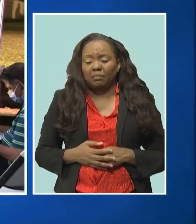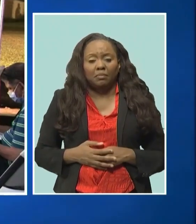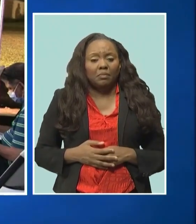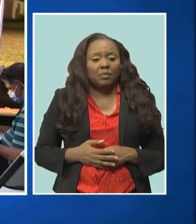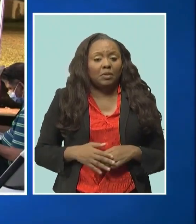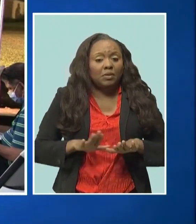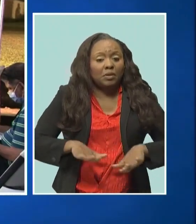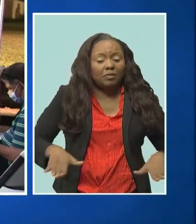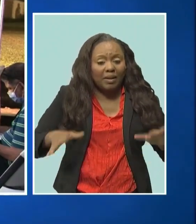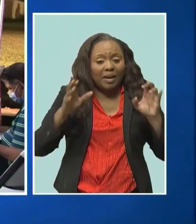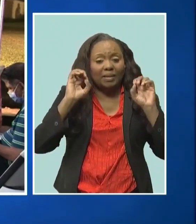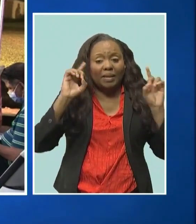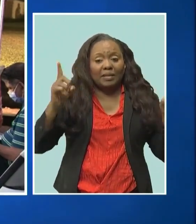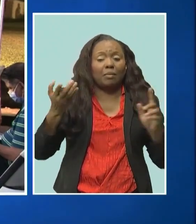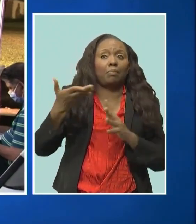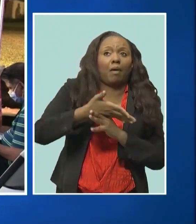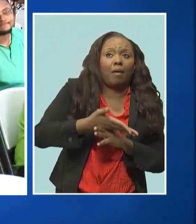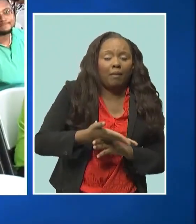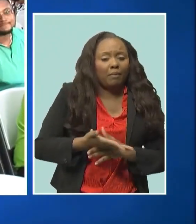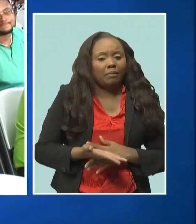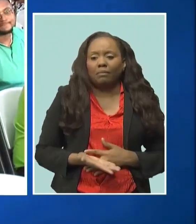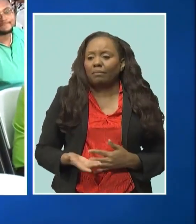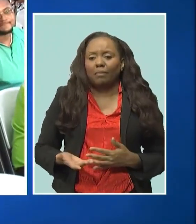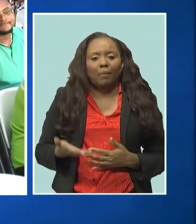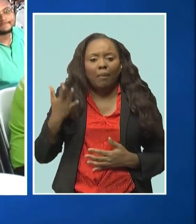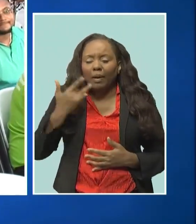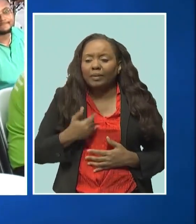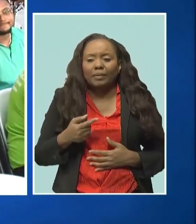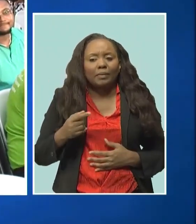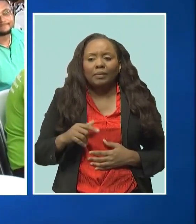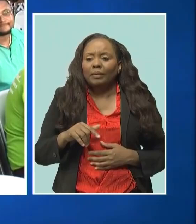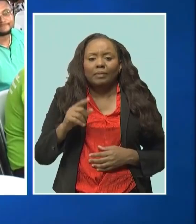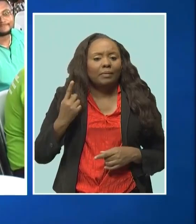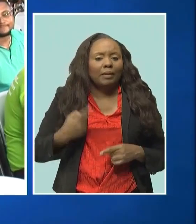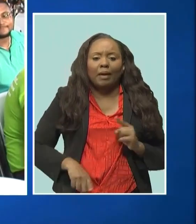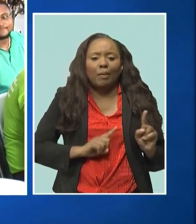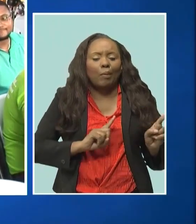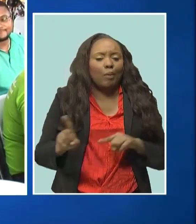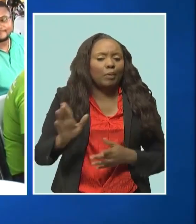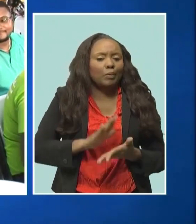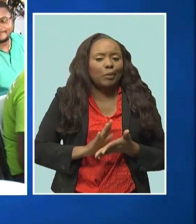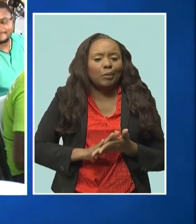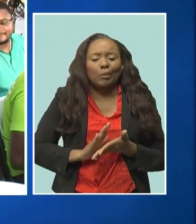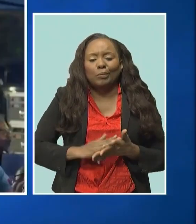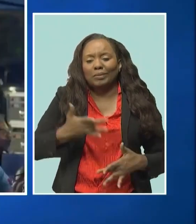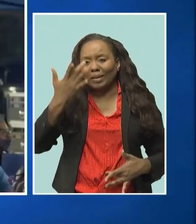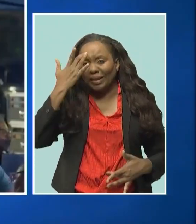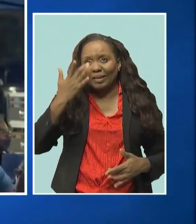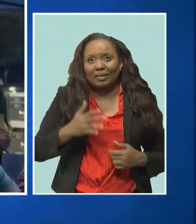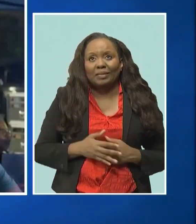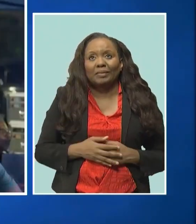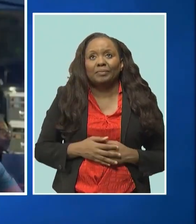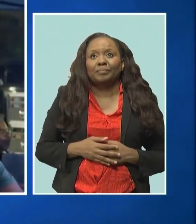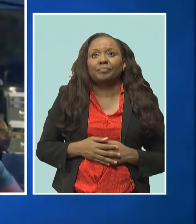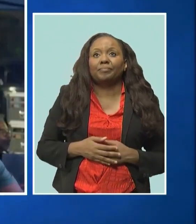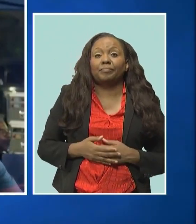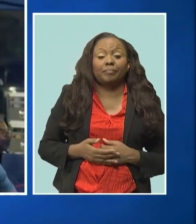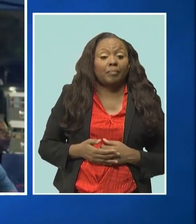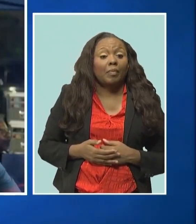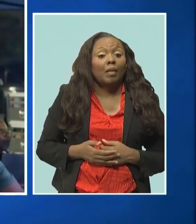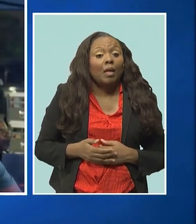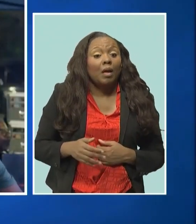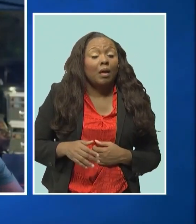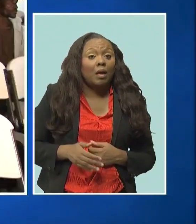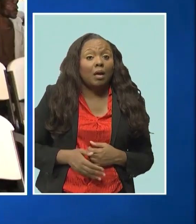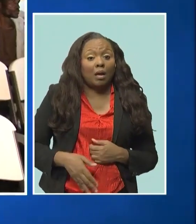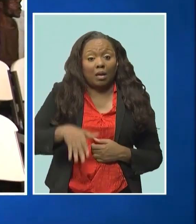because they're missing school. Director of the Education Technical Management Unit, Francisco Miller, told the St. John Speaks at Gall